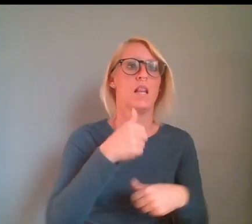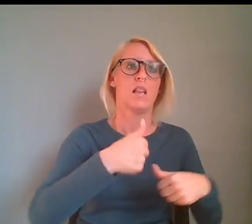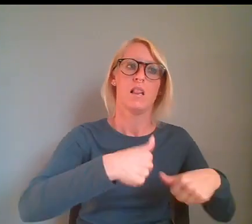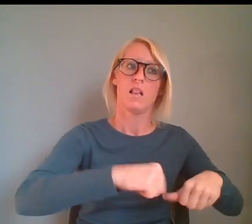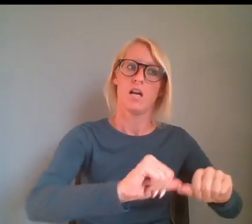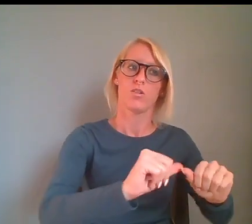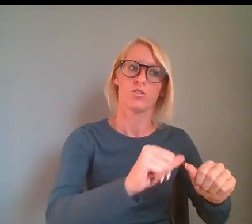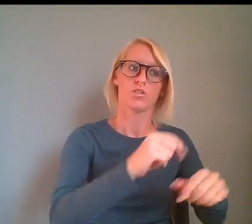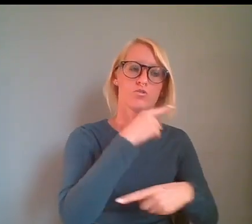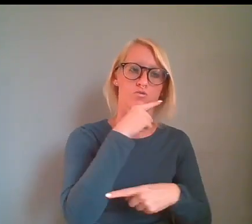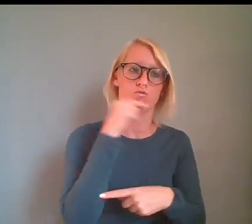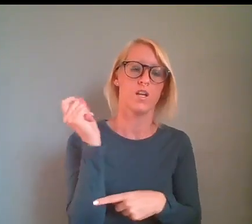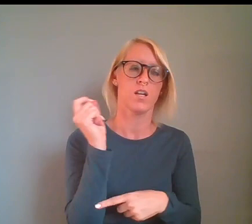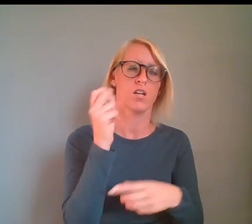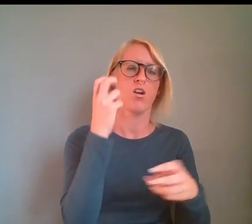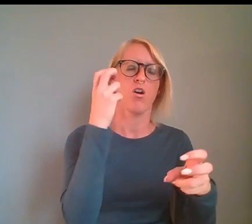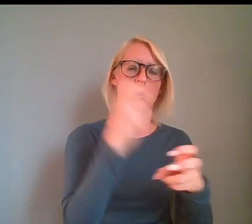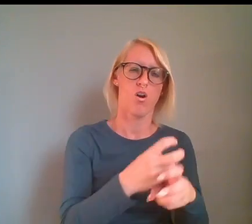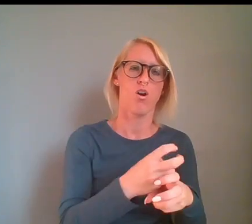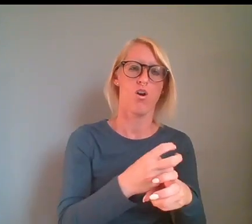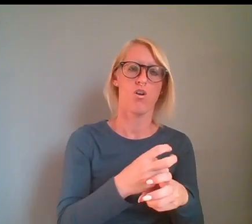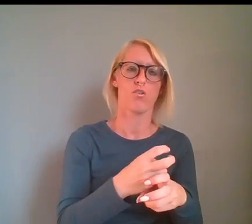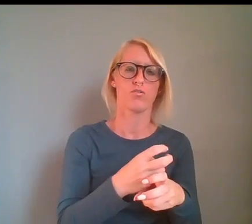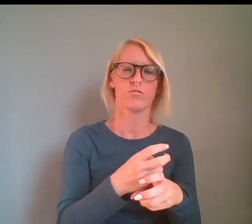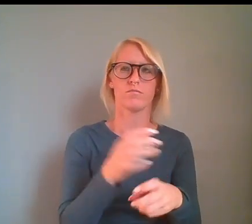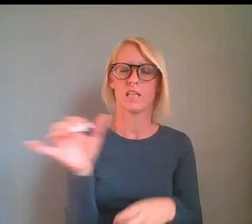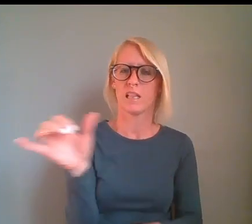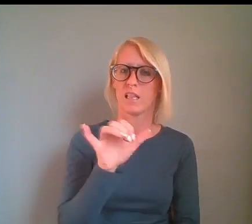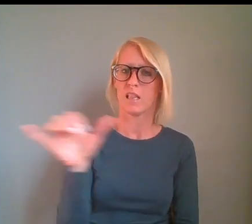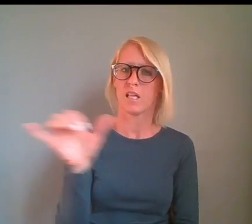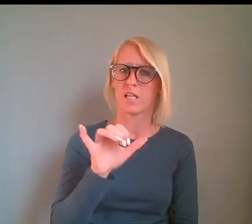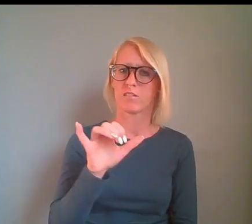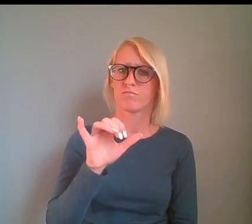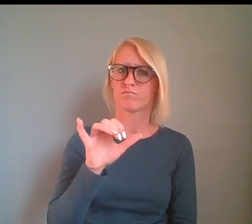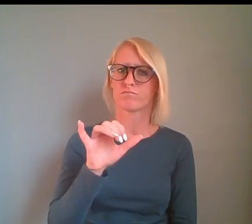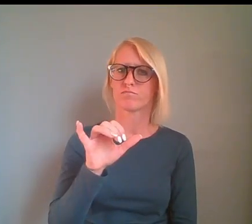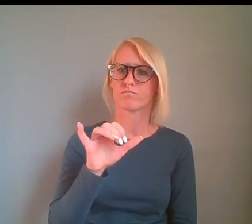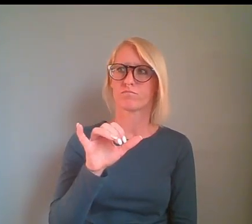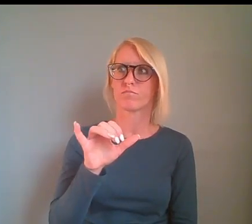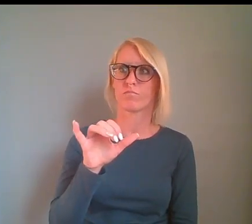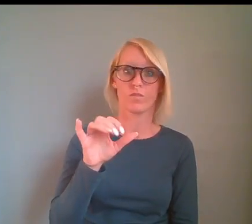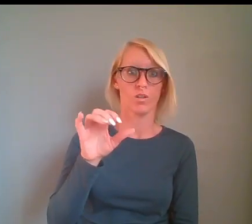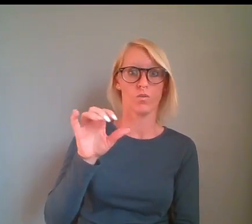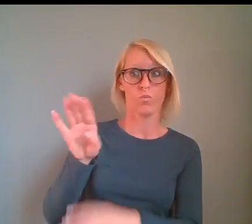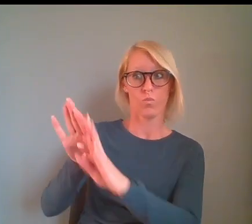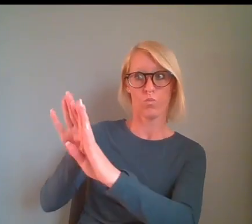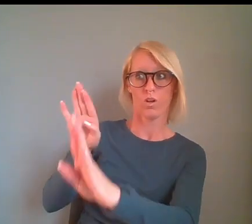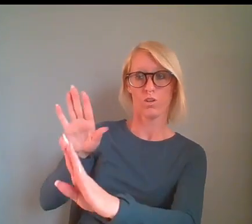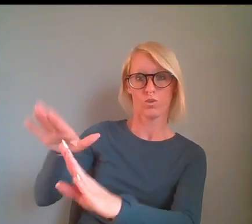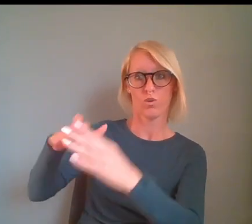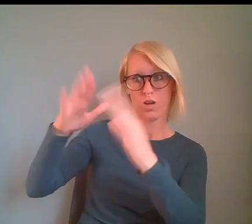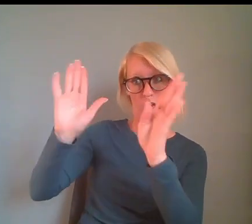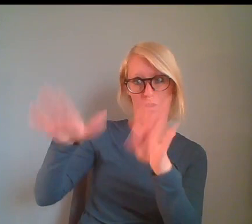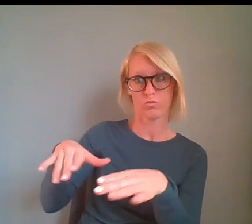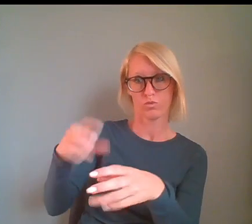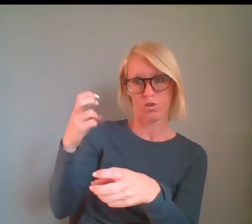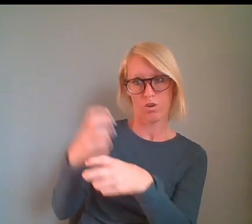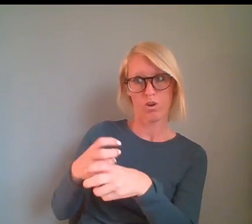it'll be hard. It'll turn hard just like the wall in your house. And